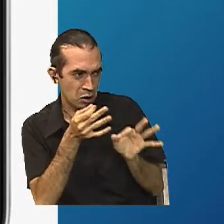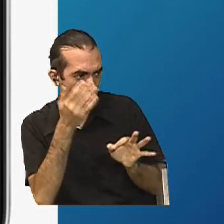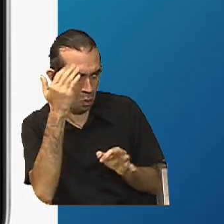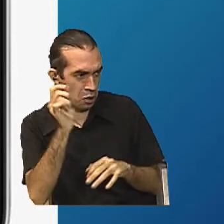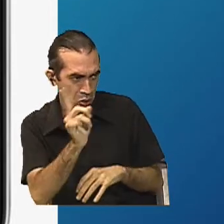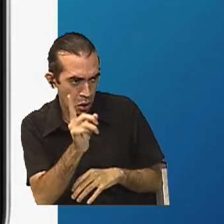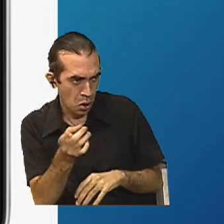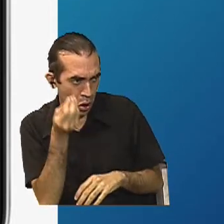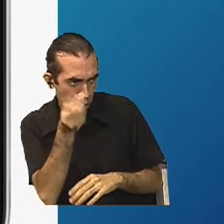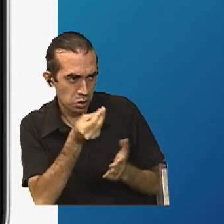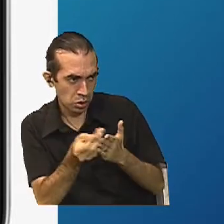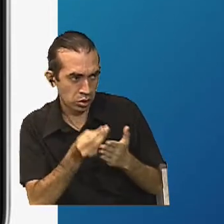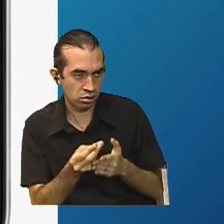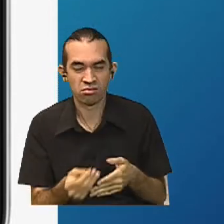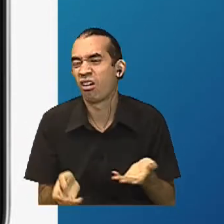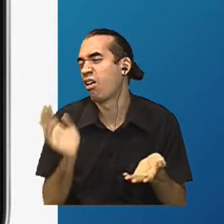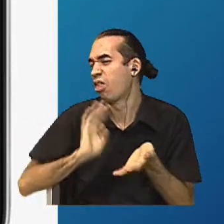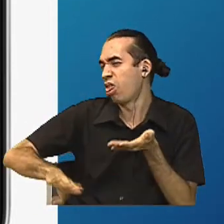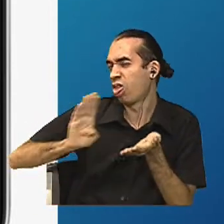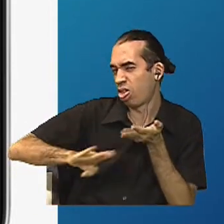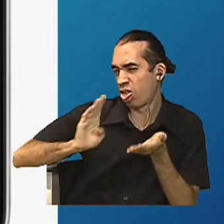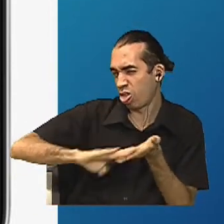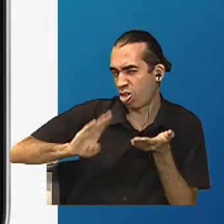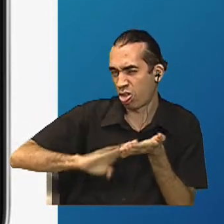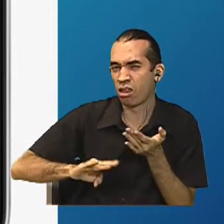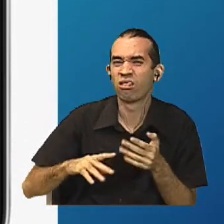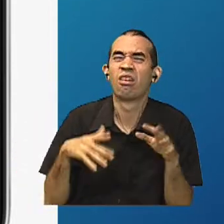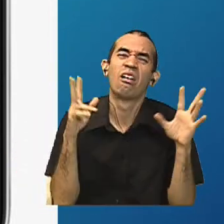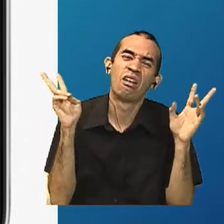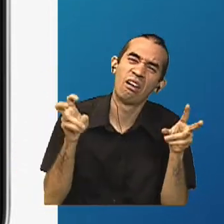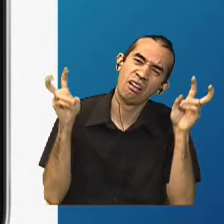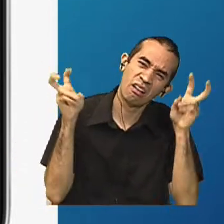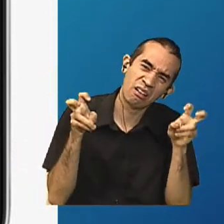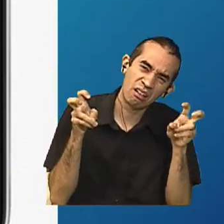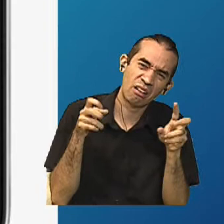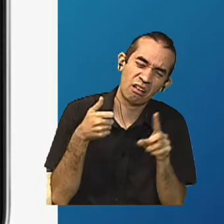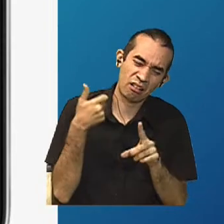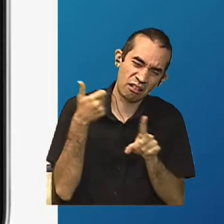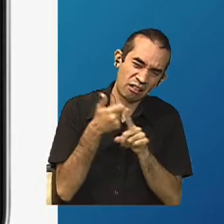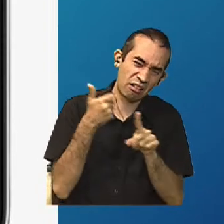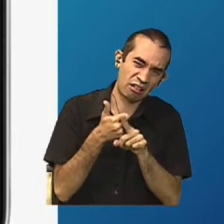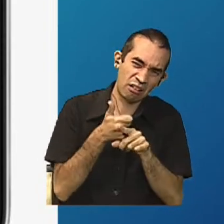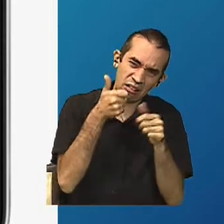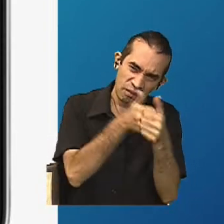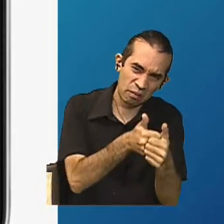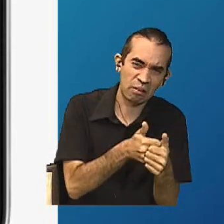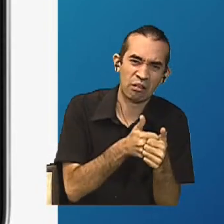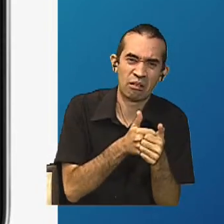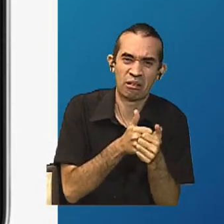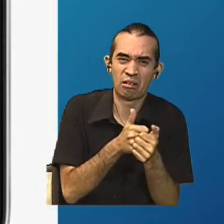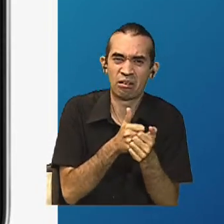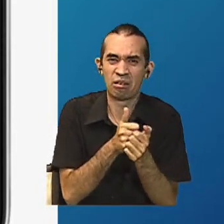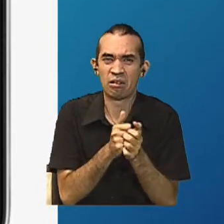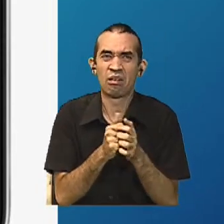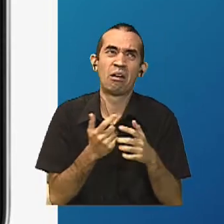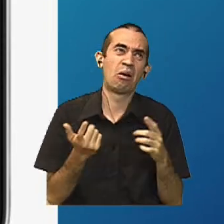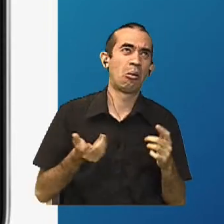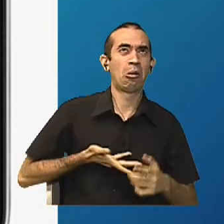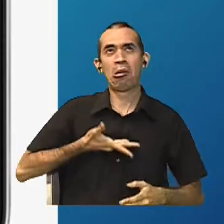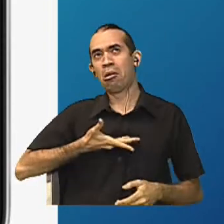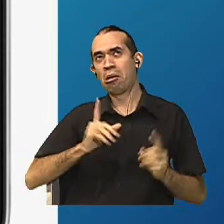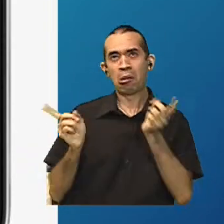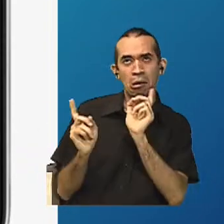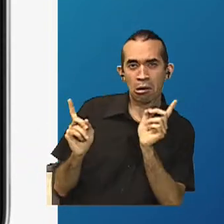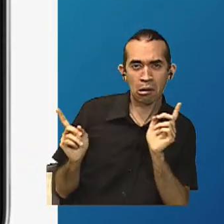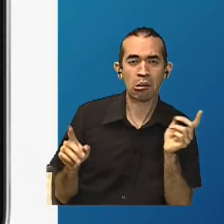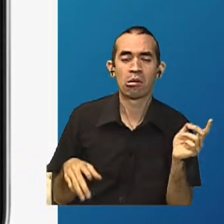phone? Not a good one. Only something about being self-reliant and not being so entitled or